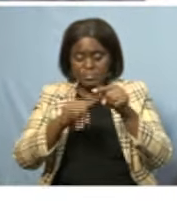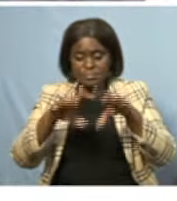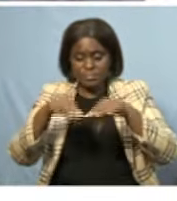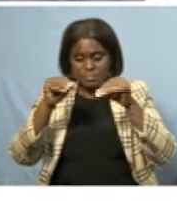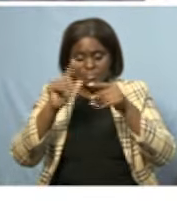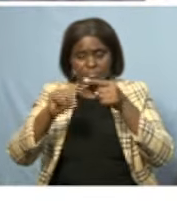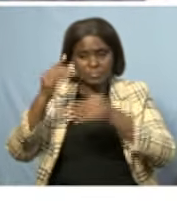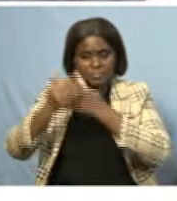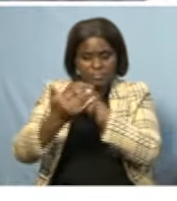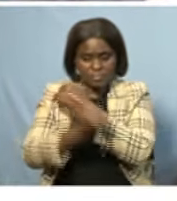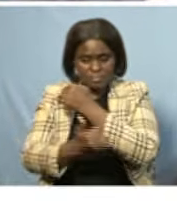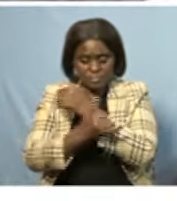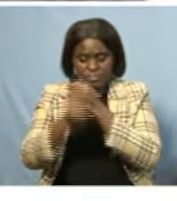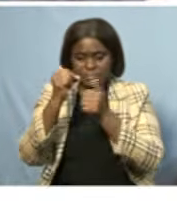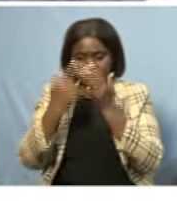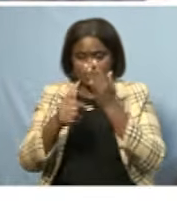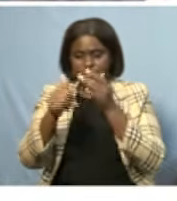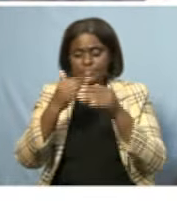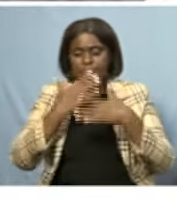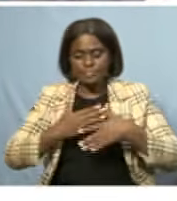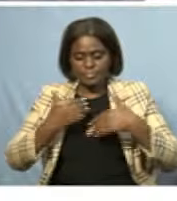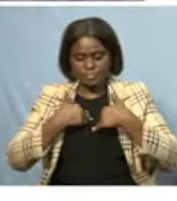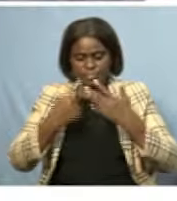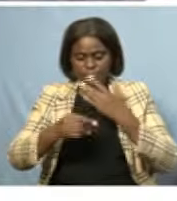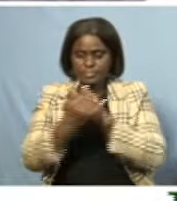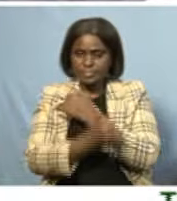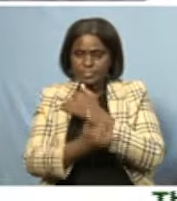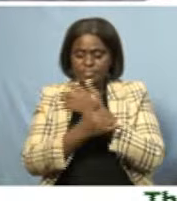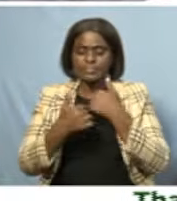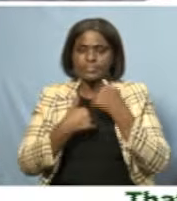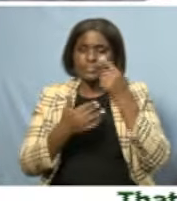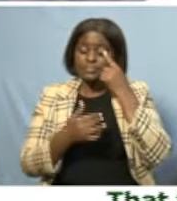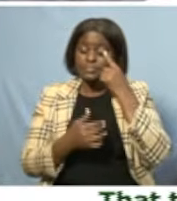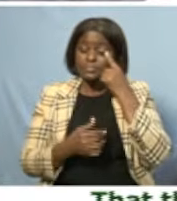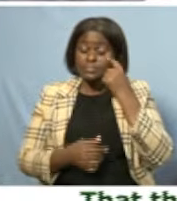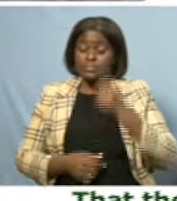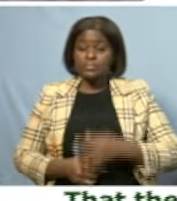to neighboring countries because of the peace that the country has.